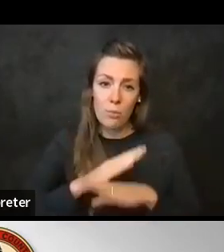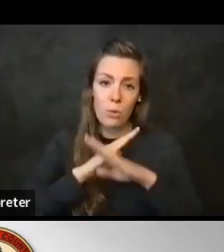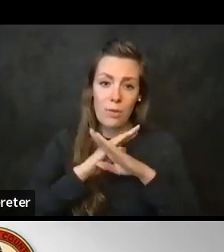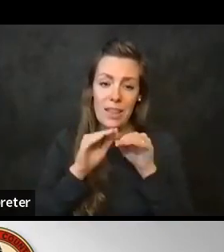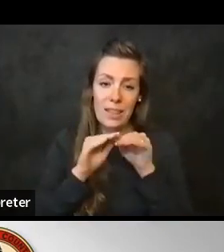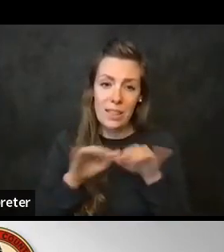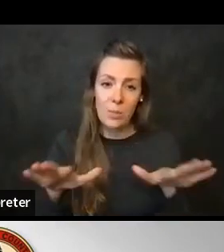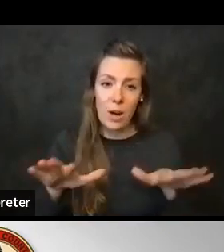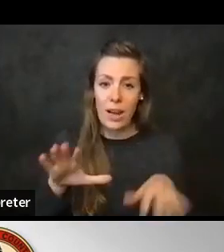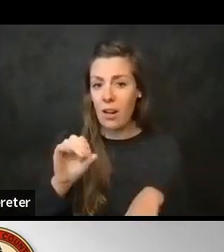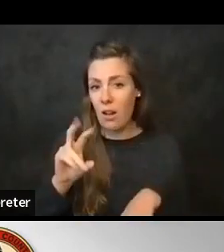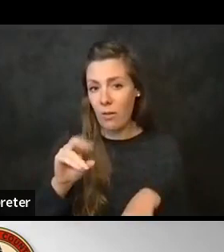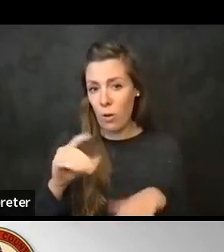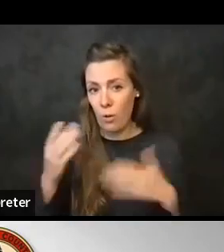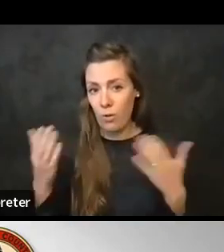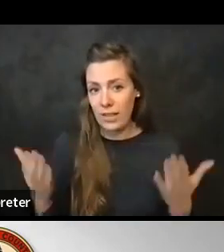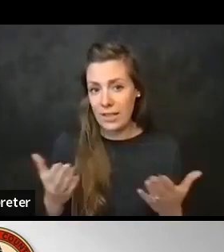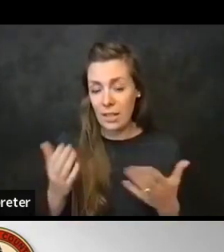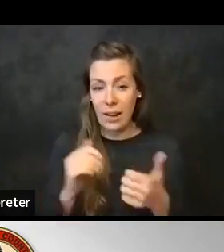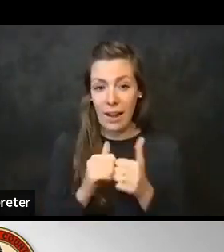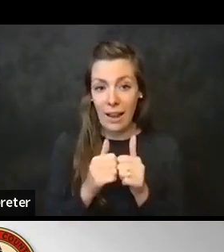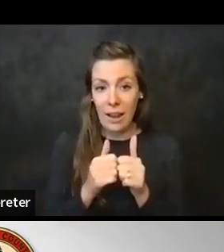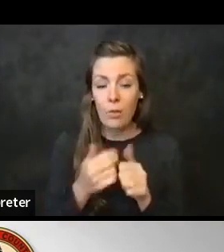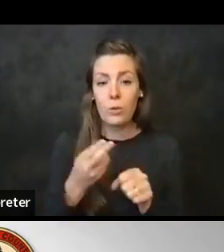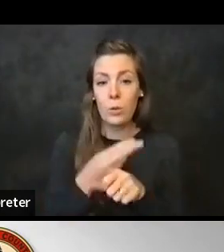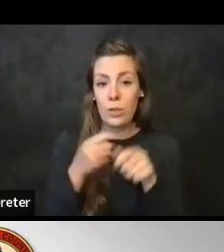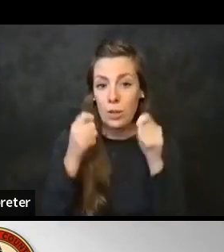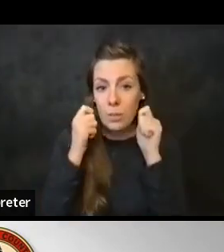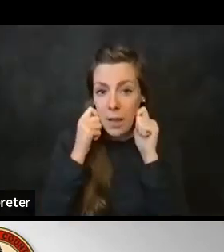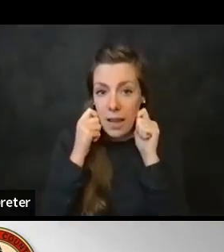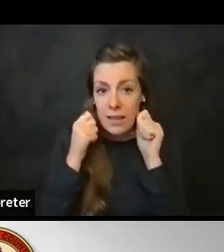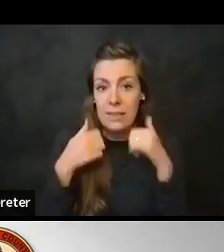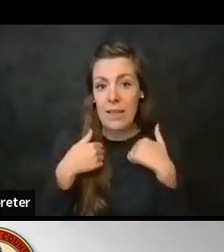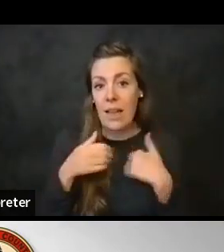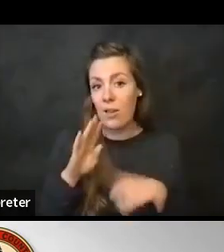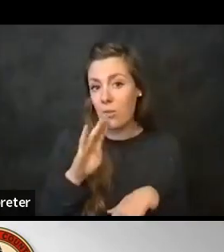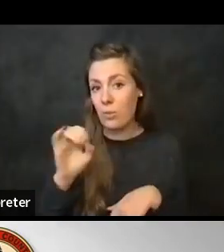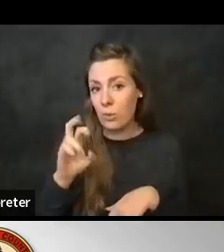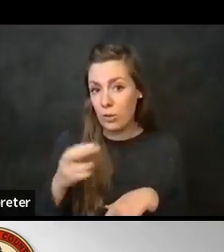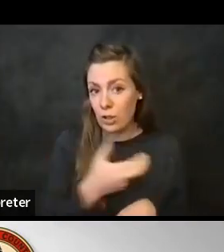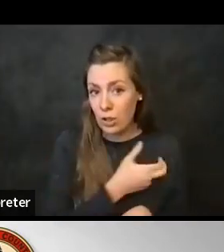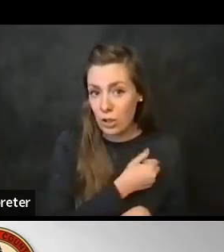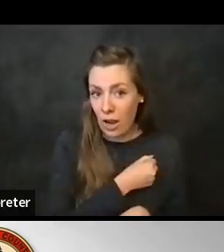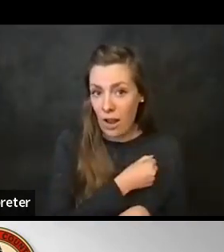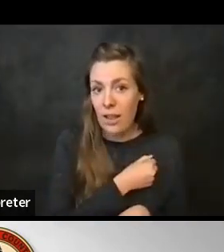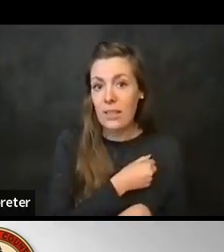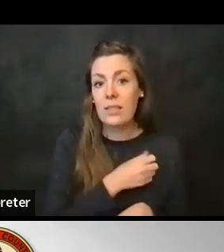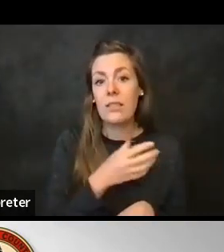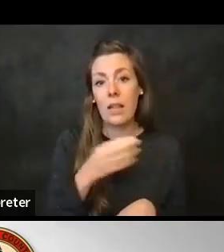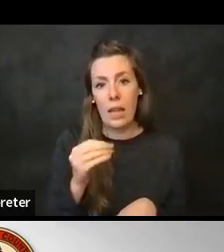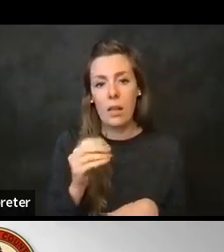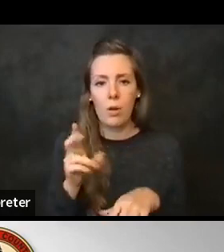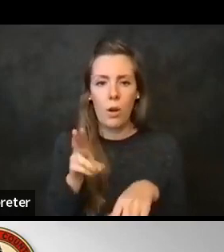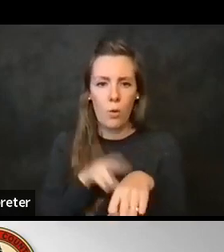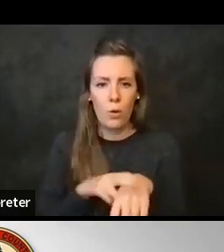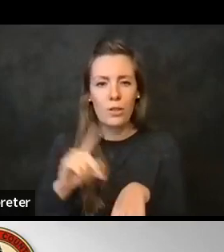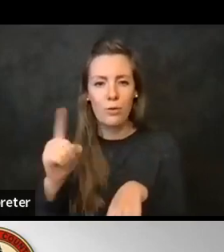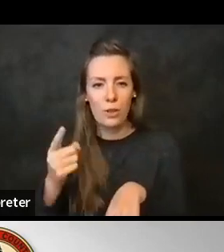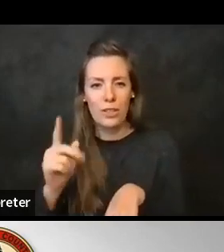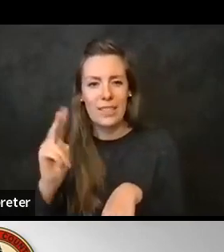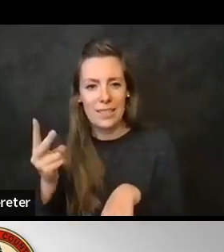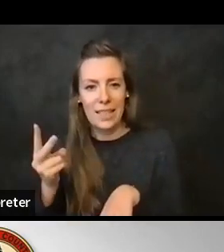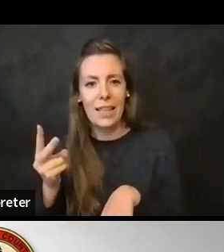our community by wearing their masks, getting their boosters, and if they haven't as yet, get their first and second rounds